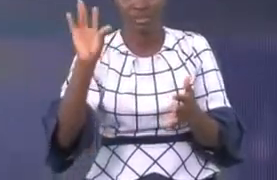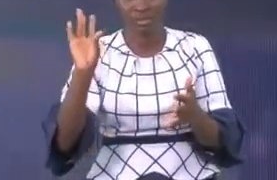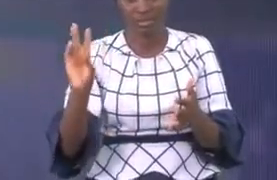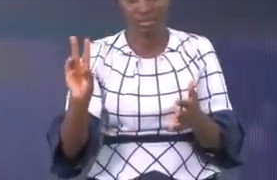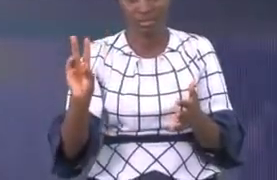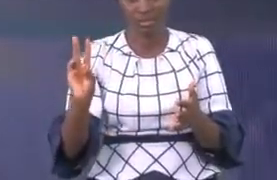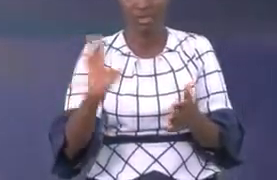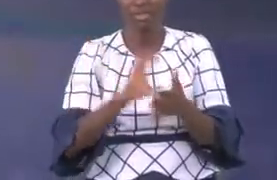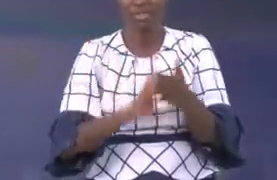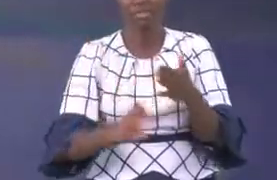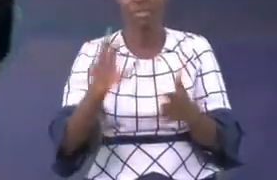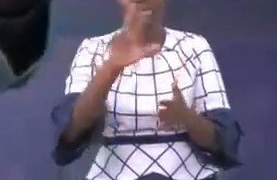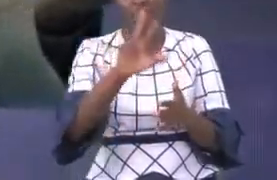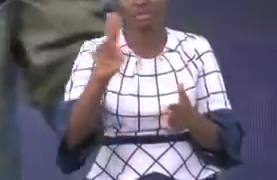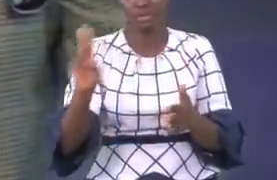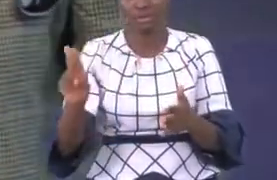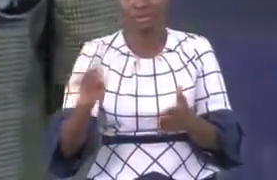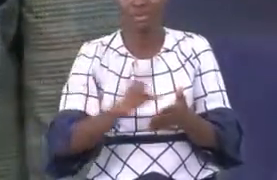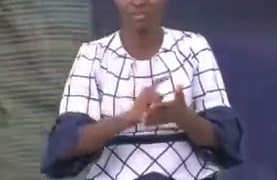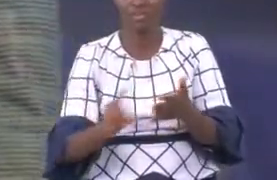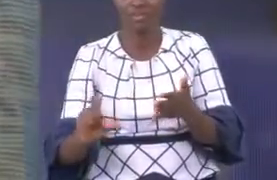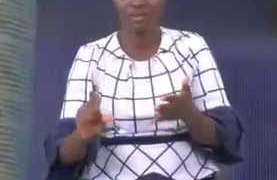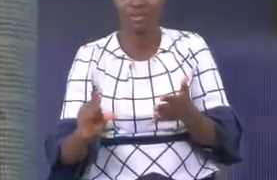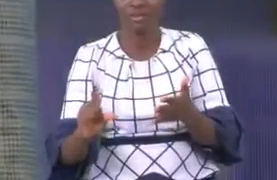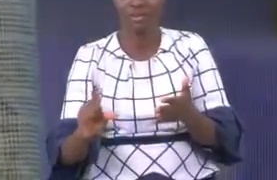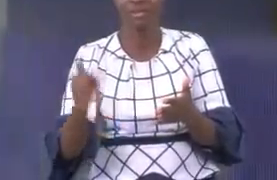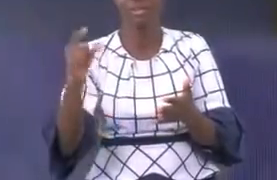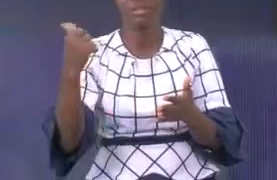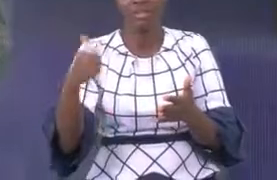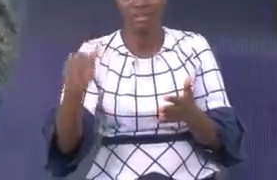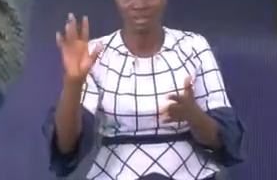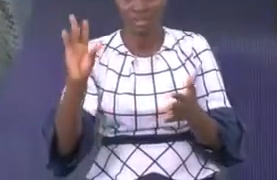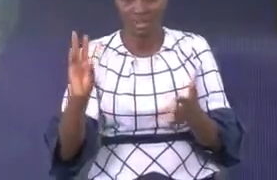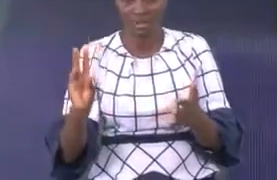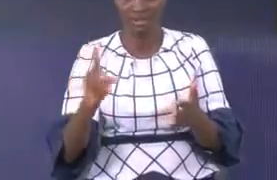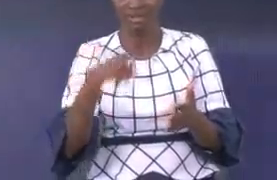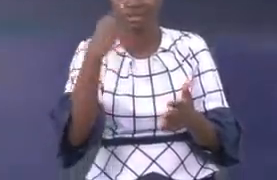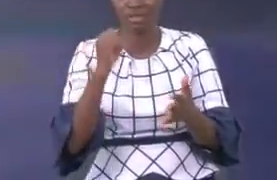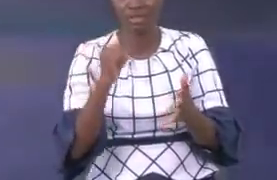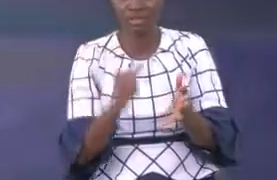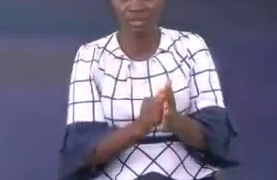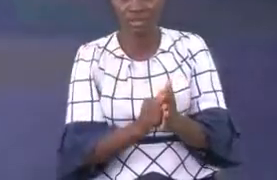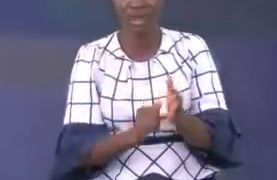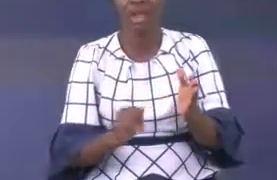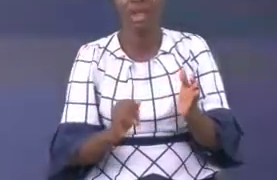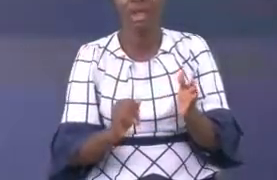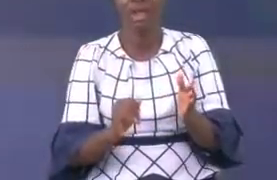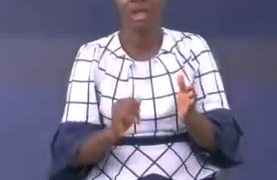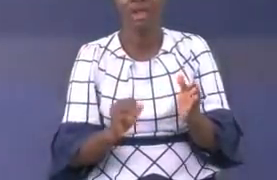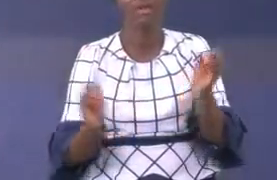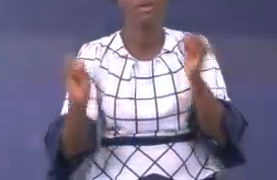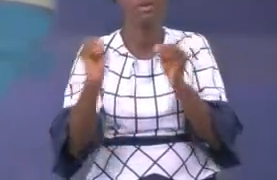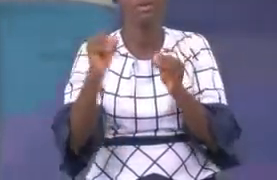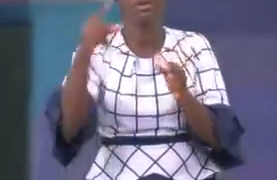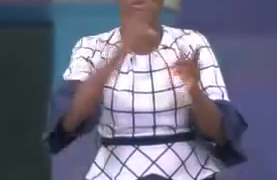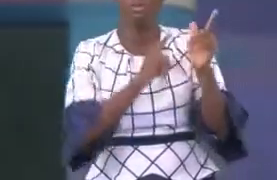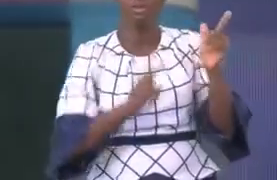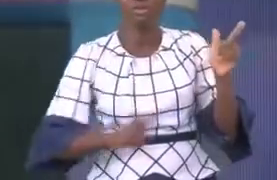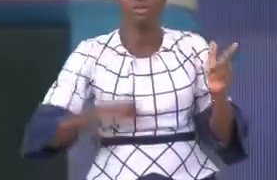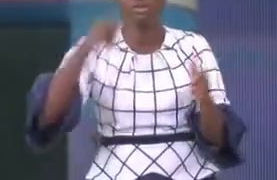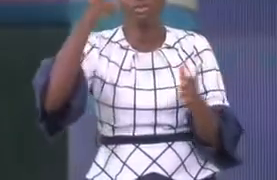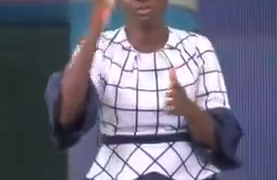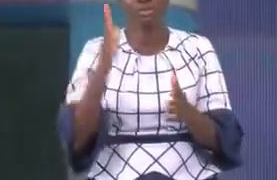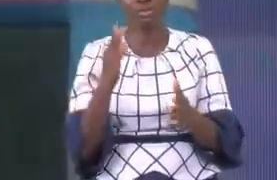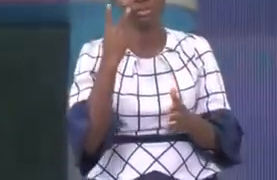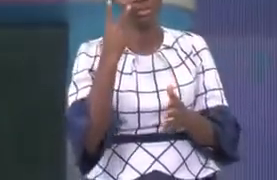verse 17. It says, "Our Lord God, behold, thou hast made the earth, the